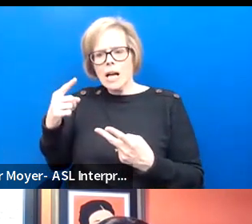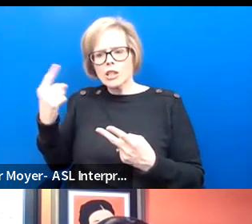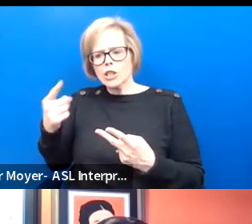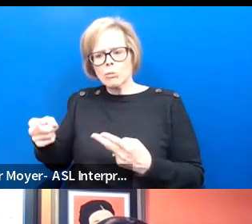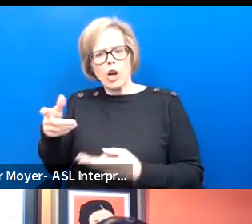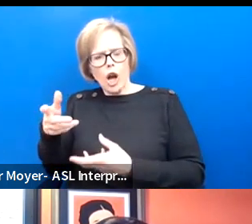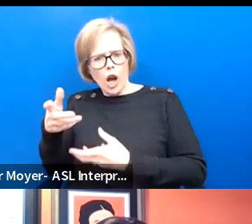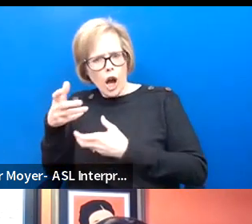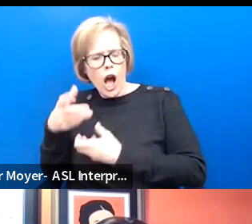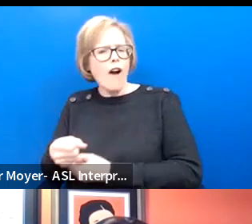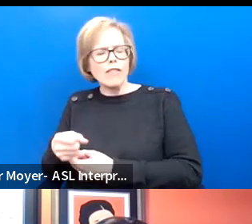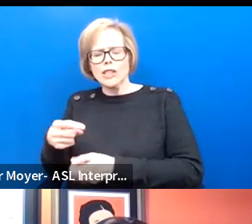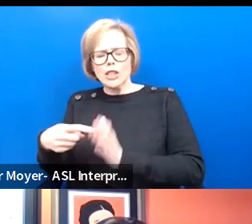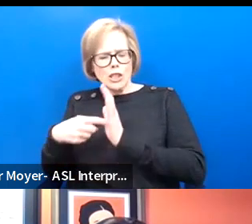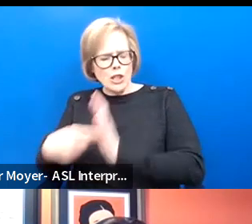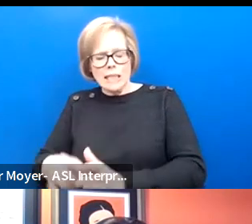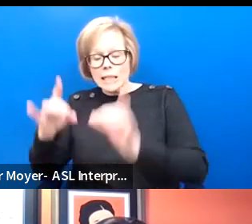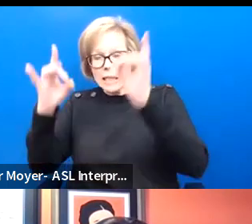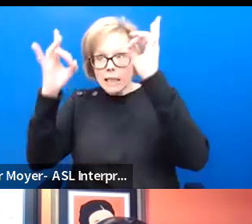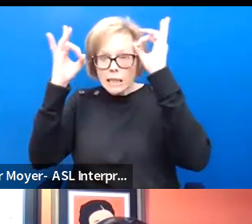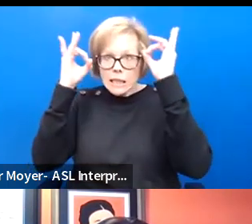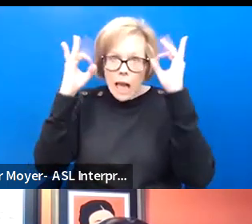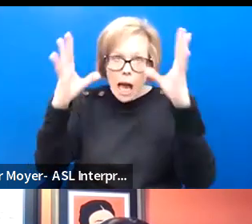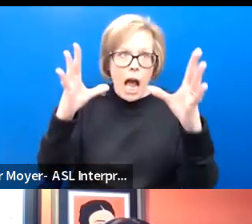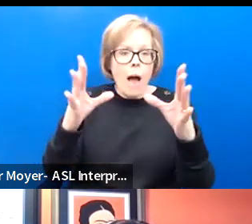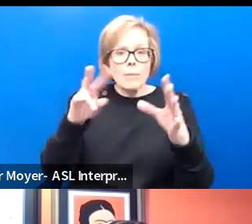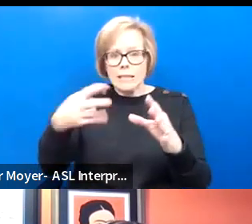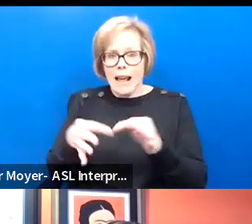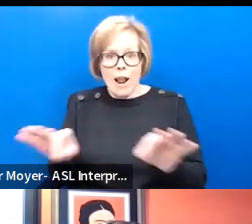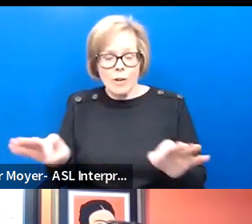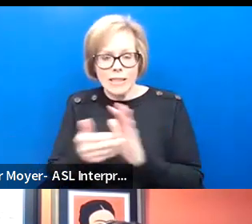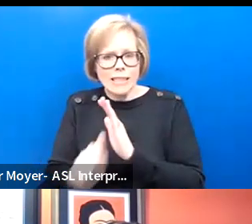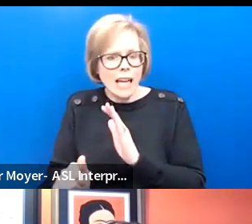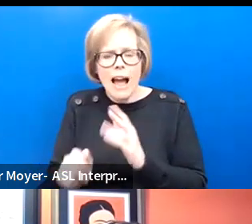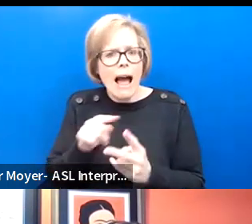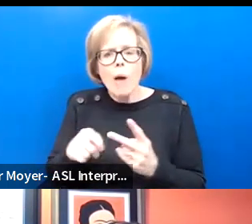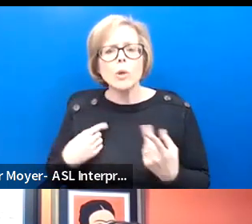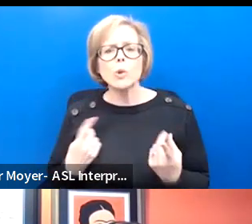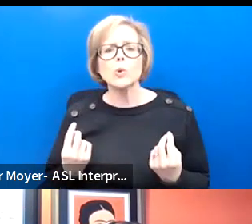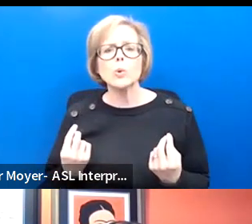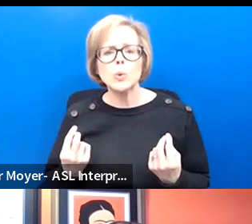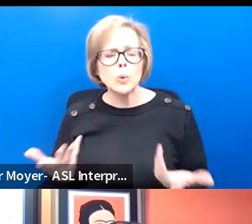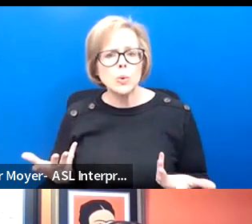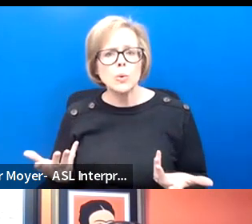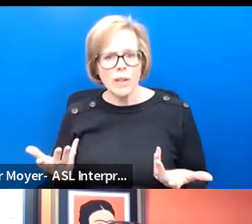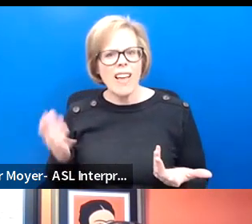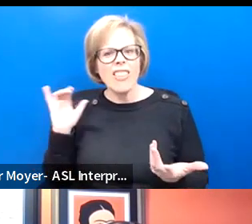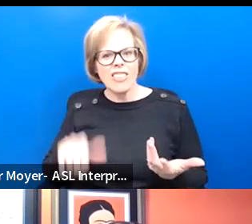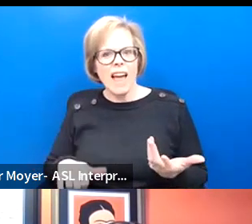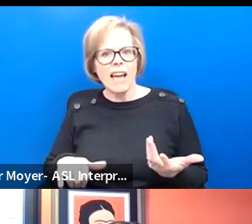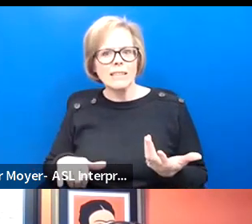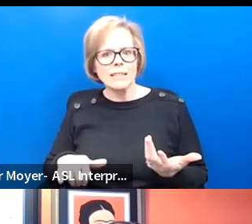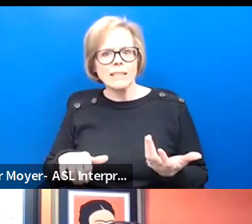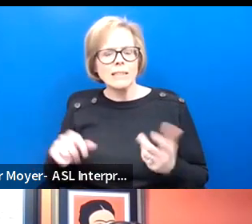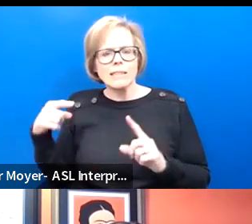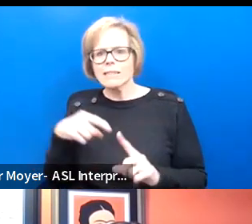confidently displaying terrible second language skills. What do I do with that is basically where it all